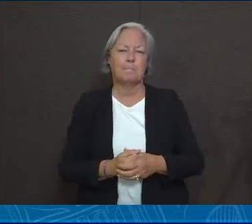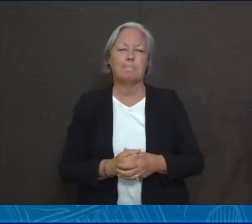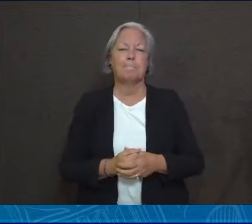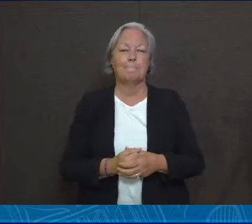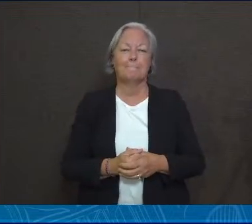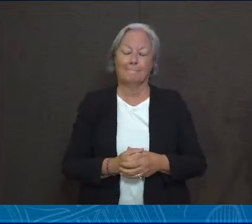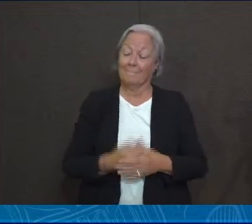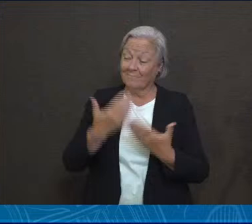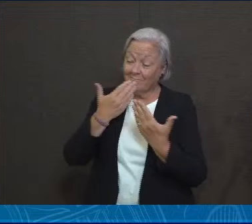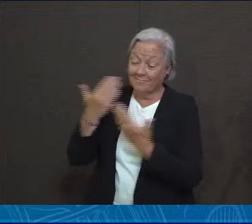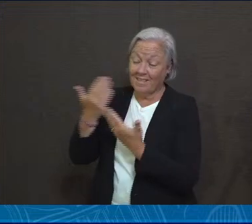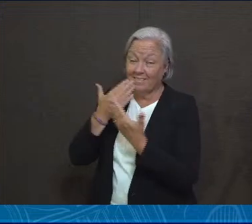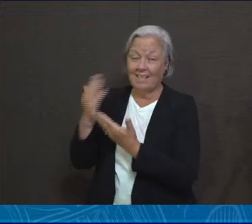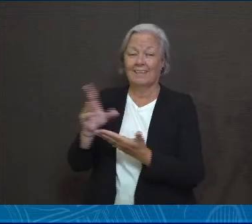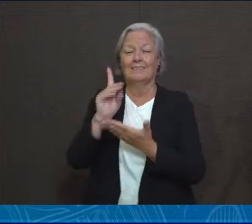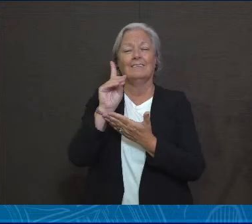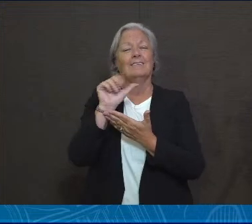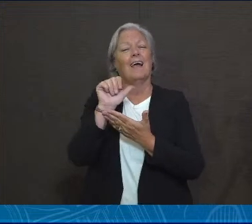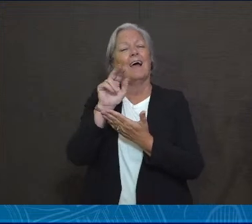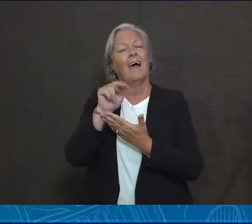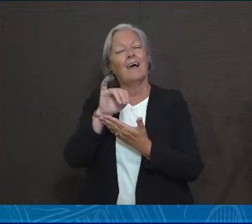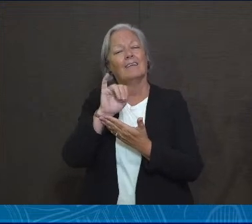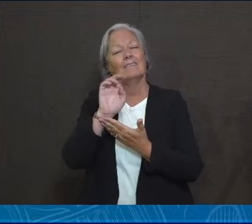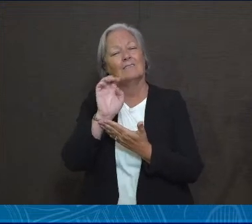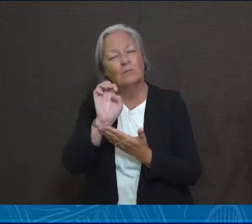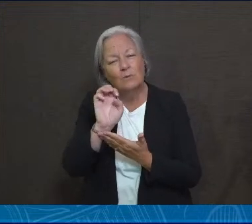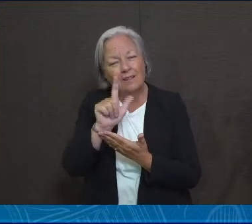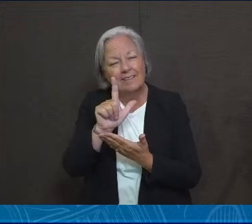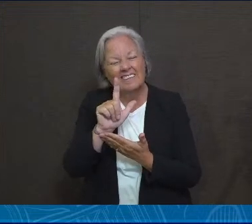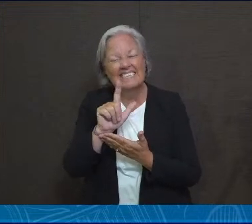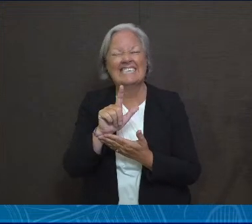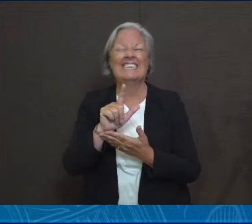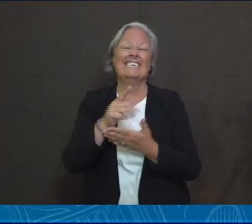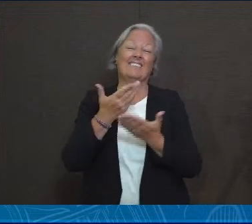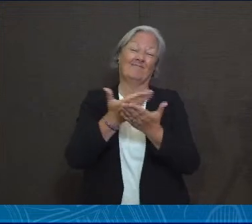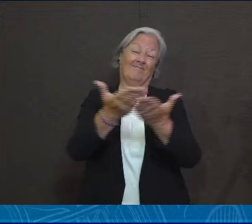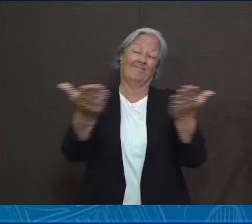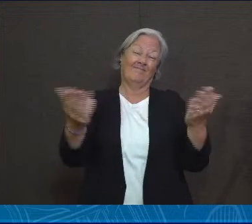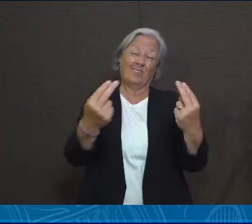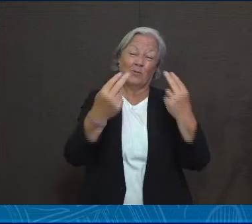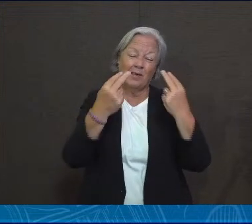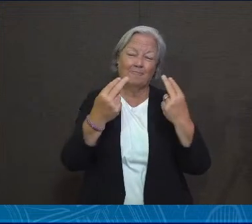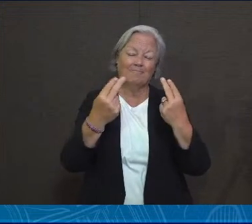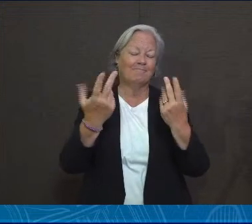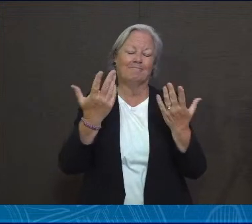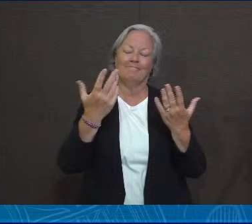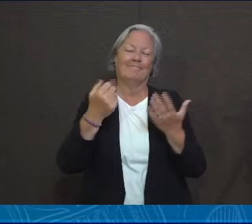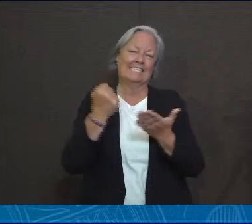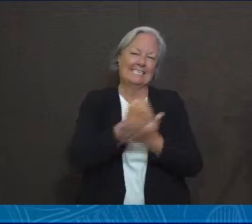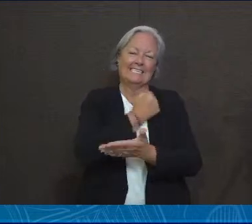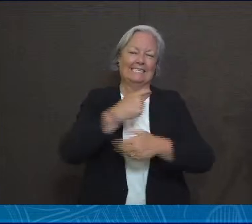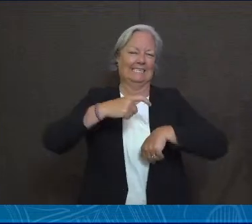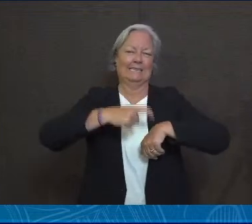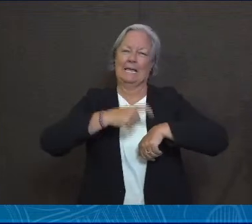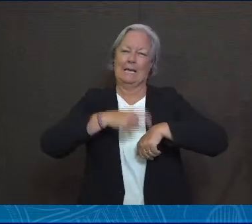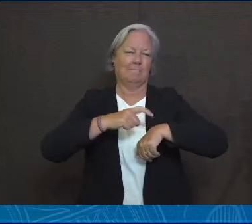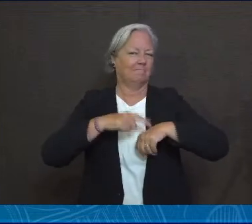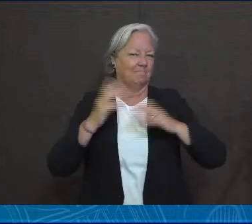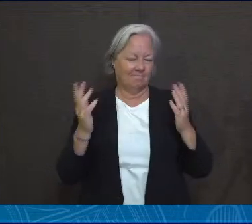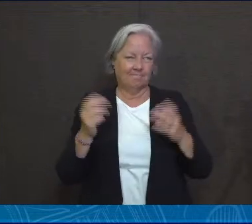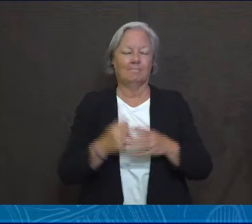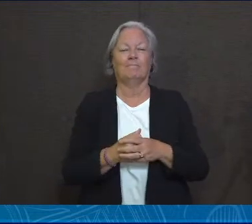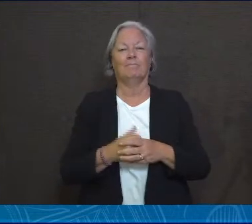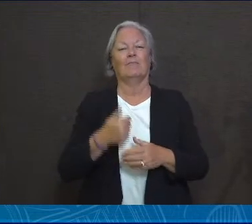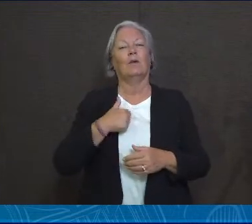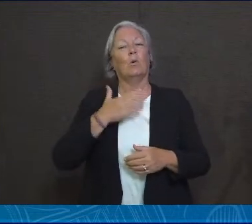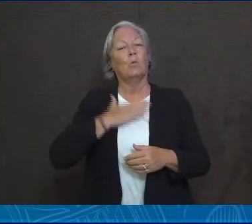much, Daniel. Ladies and gentlemen, unfortunately we don't have time for another question, but I would now